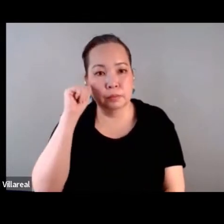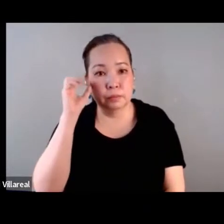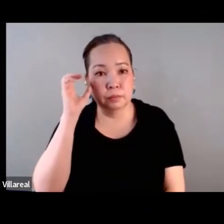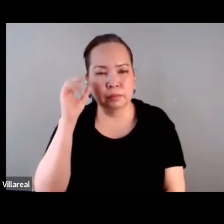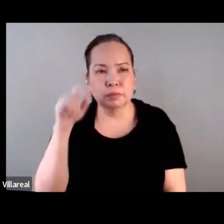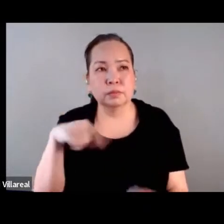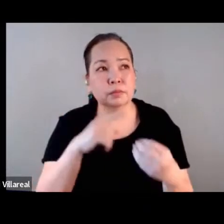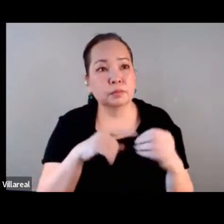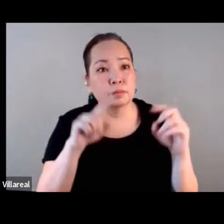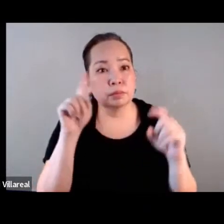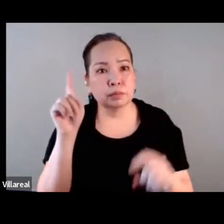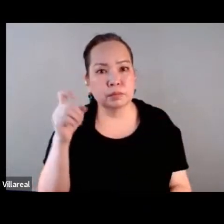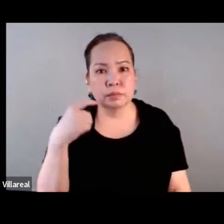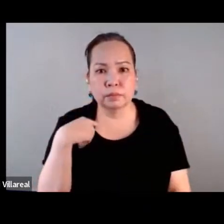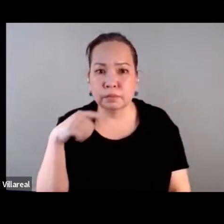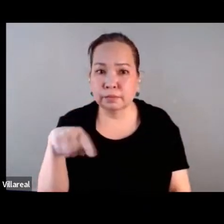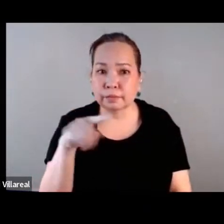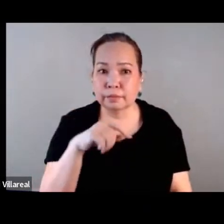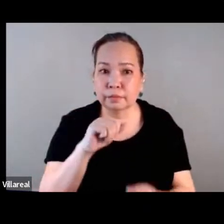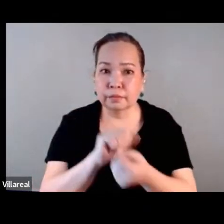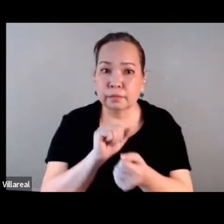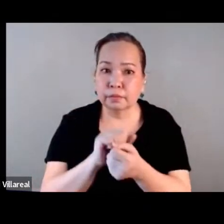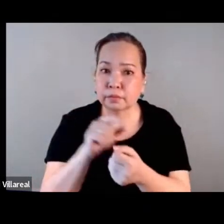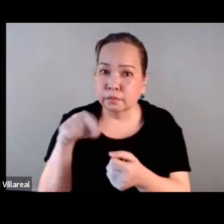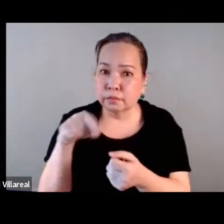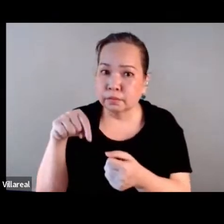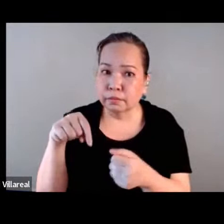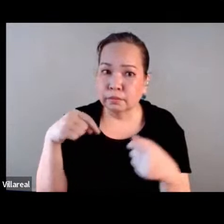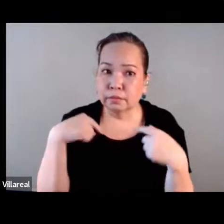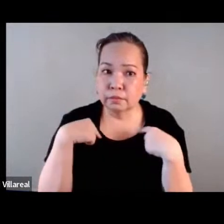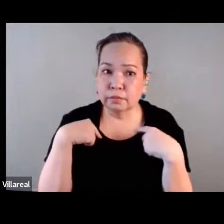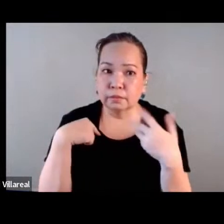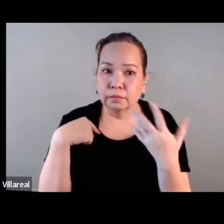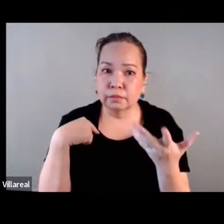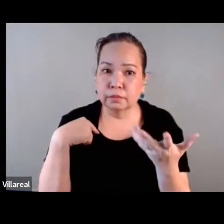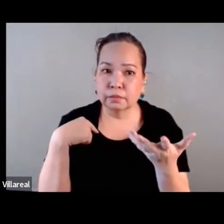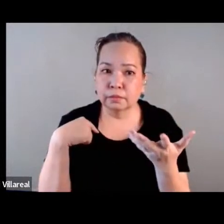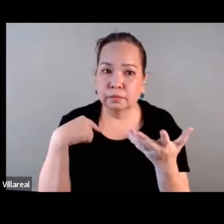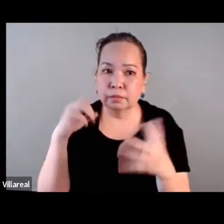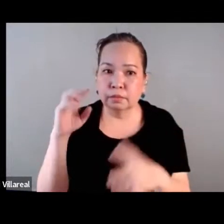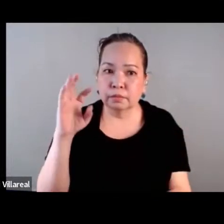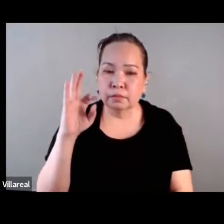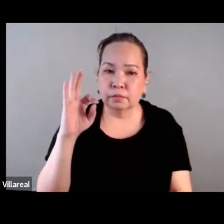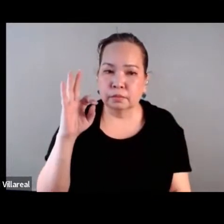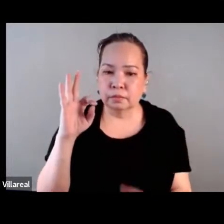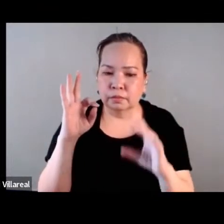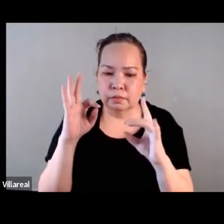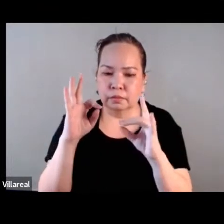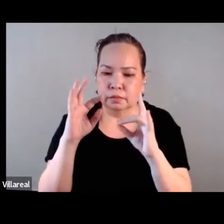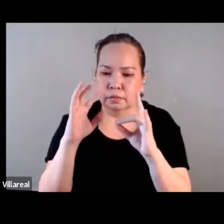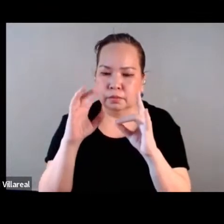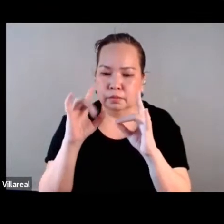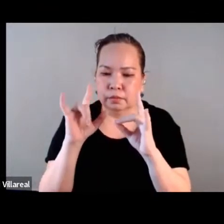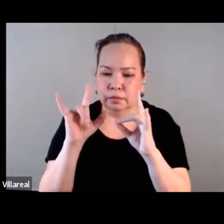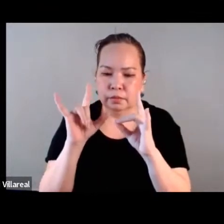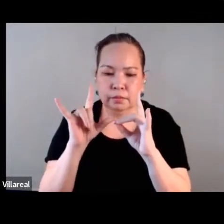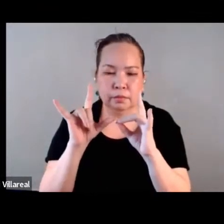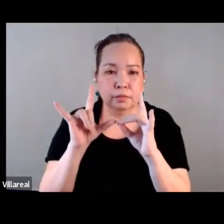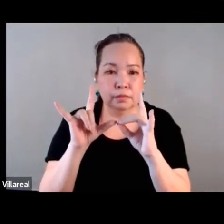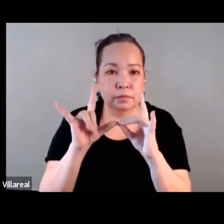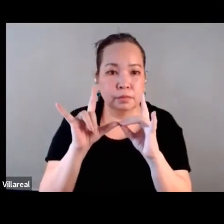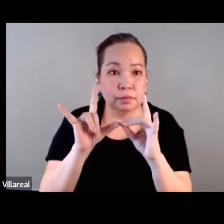question, we have here, kasama po natin ang Filipino Sign Language Network, si Dr. Lisa Martinez. So